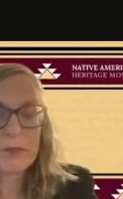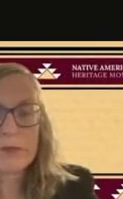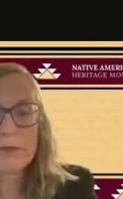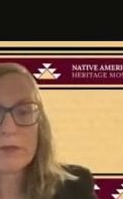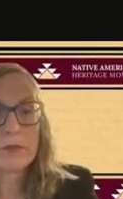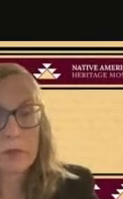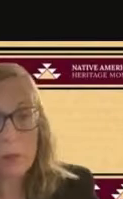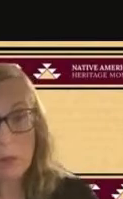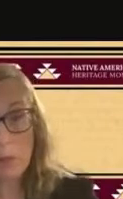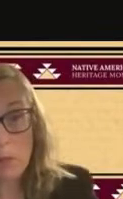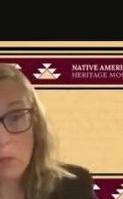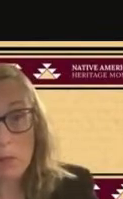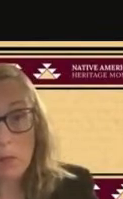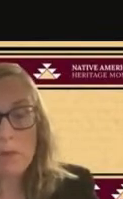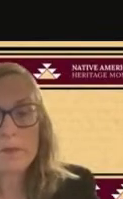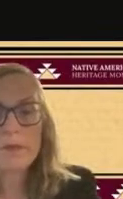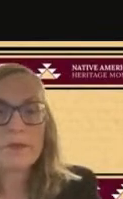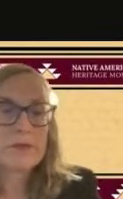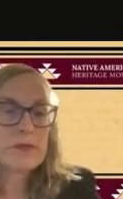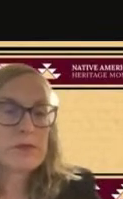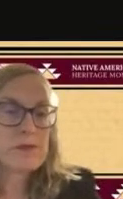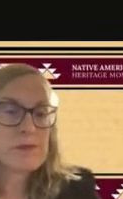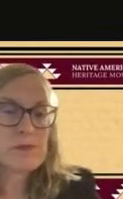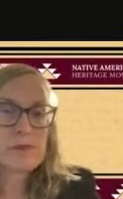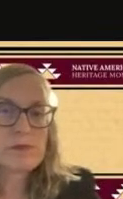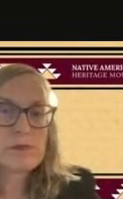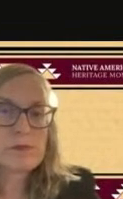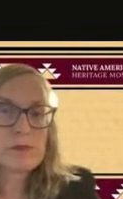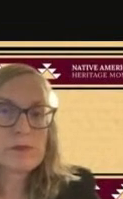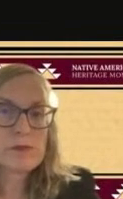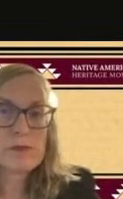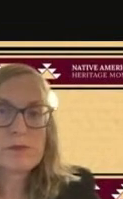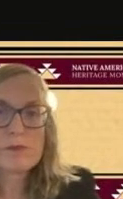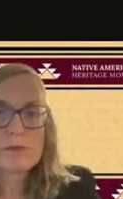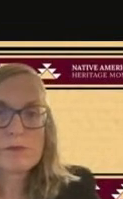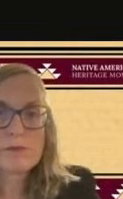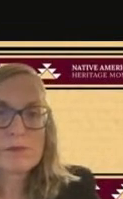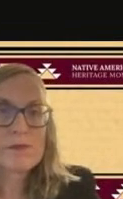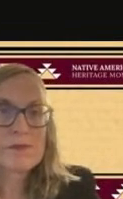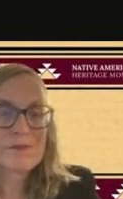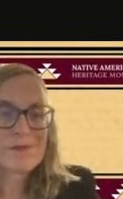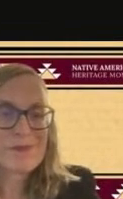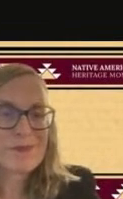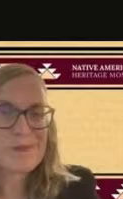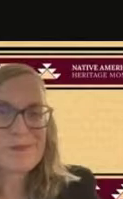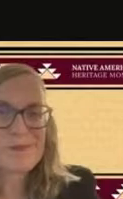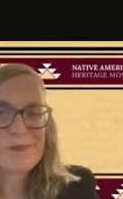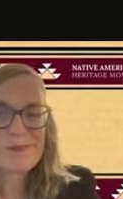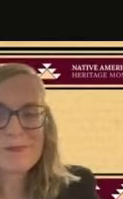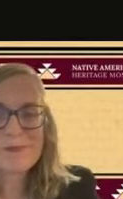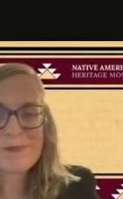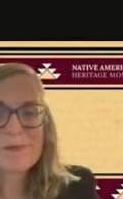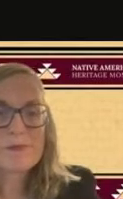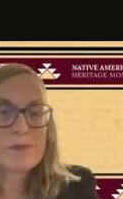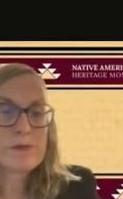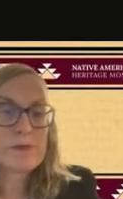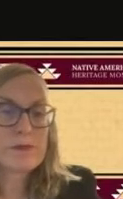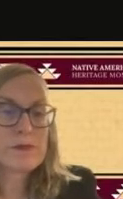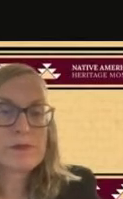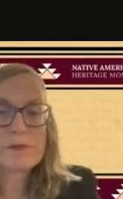for the next superintendent. And Hank Harris will help facilitate us through this